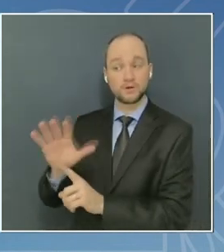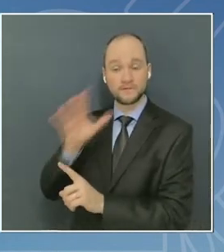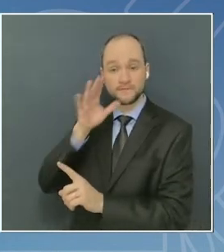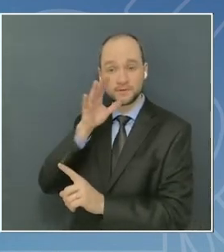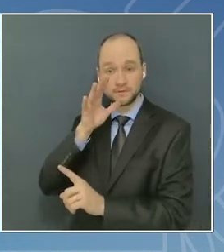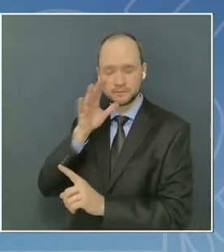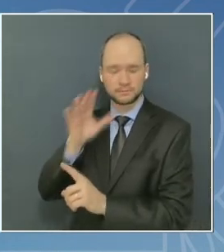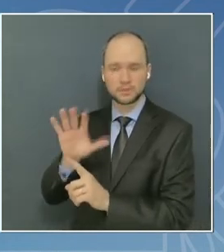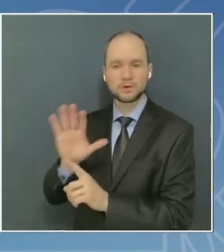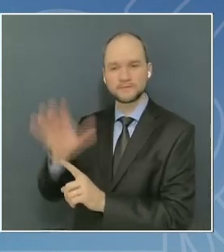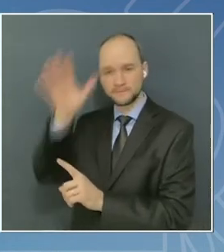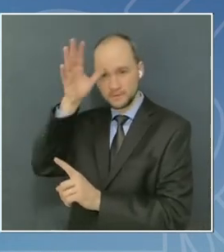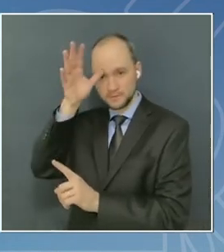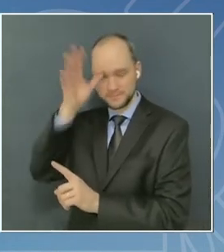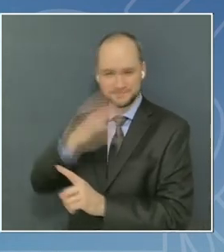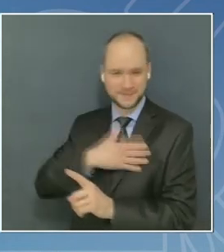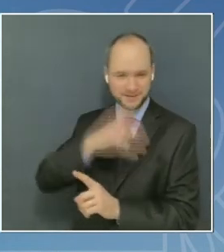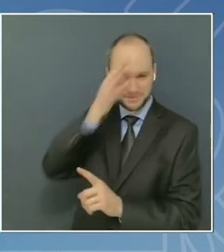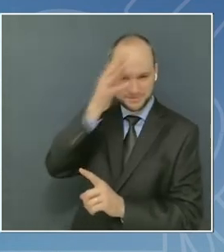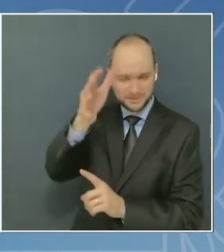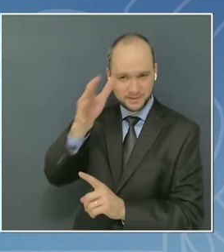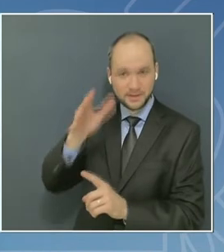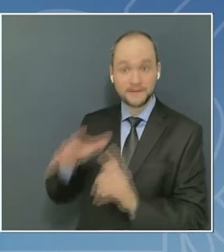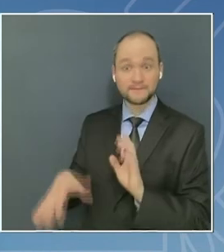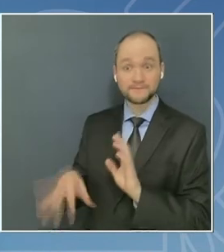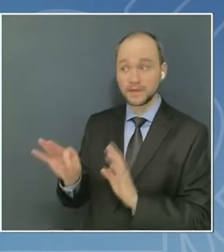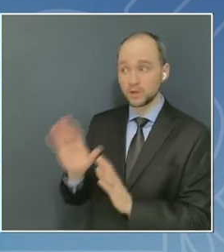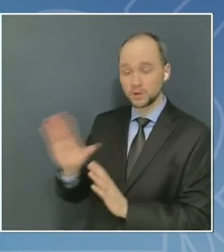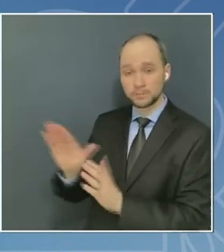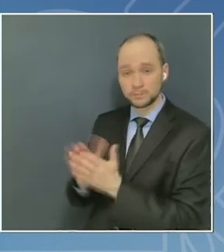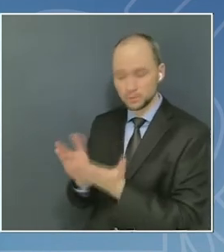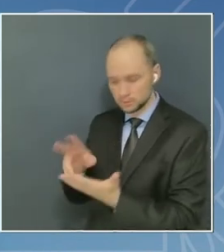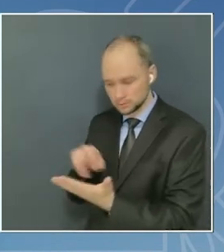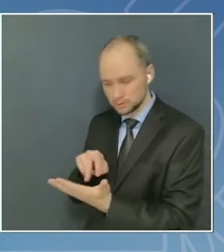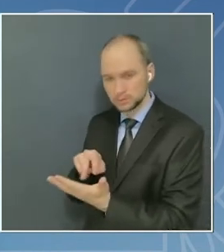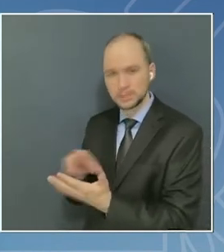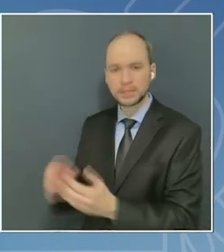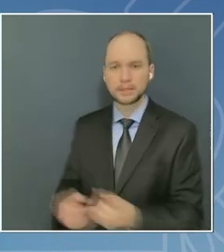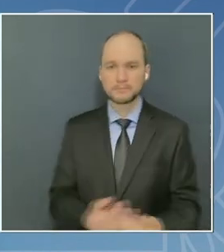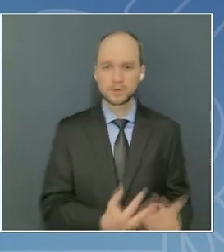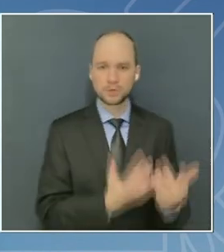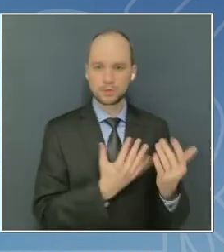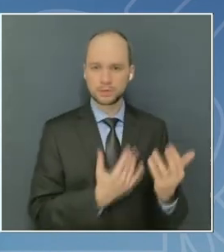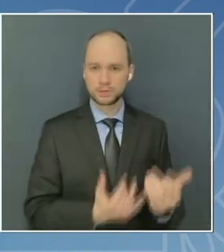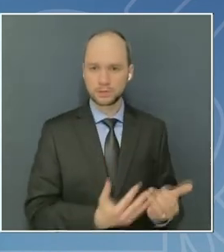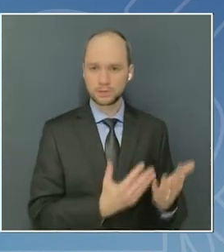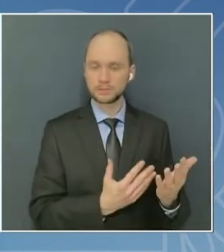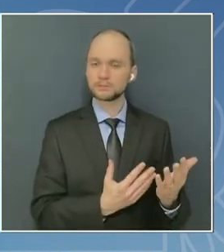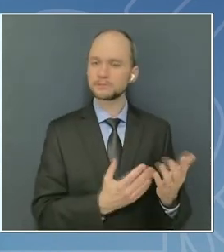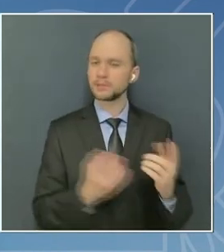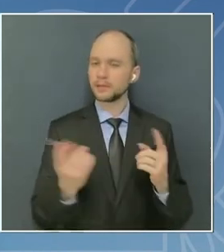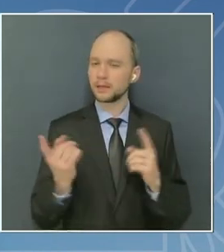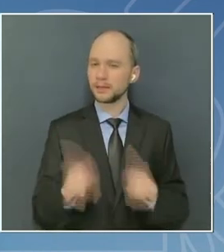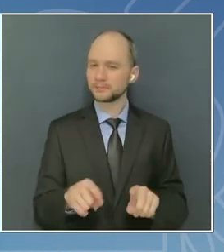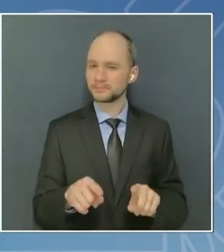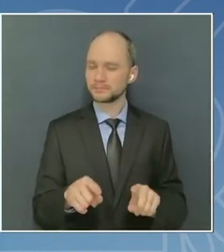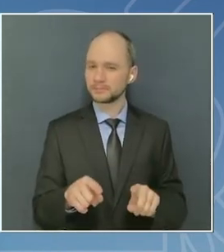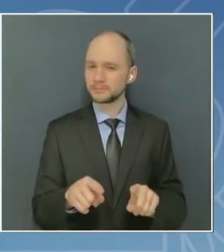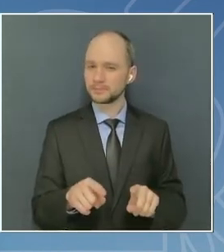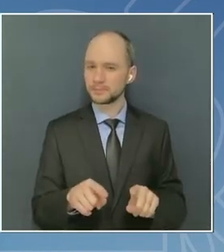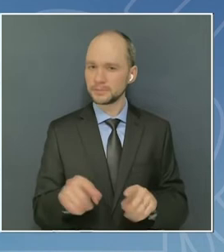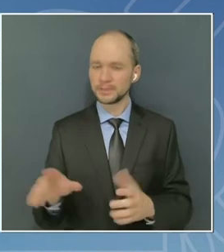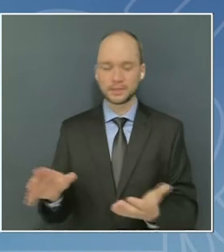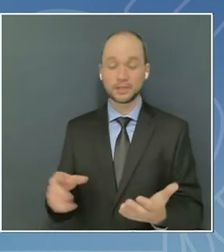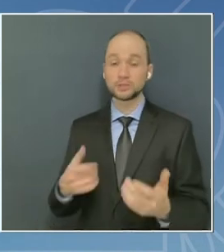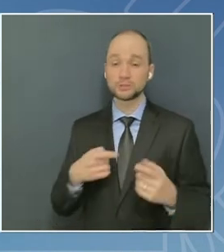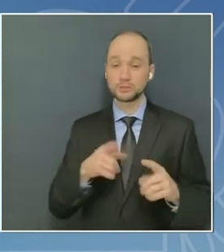books and started burning them. But as he was burning them, he saw that the awards that she had